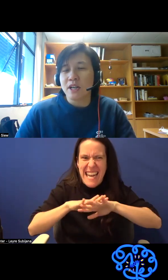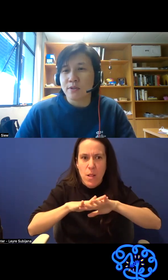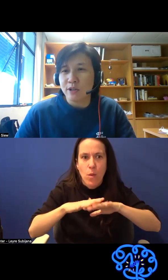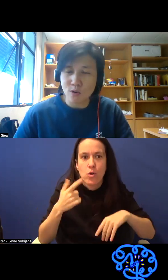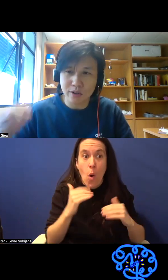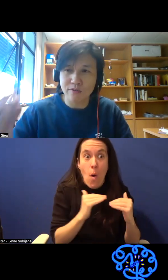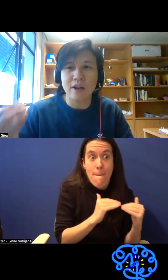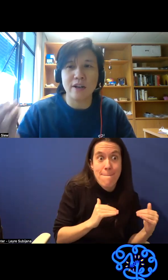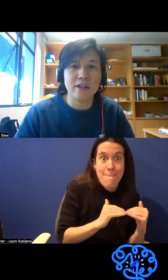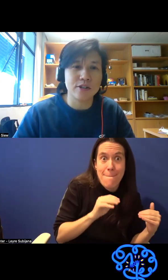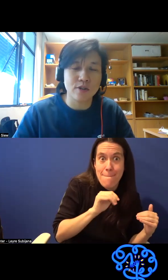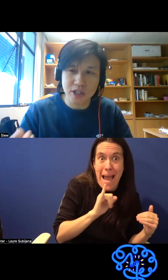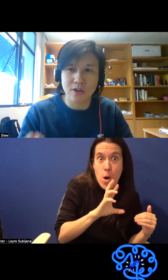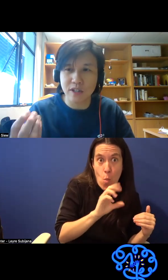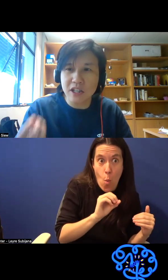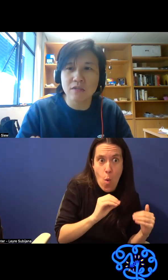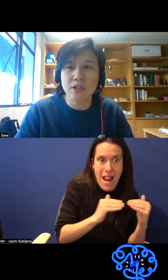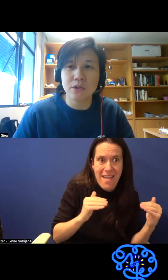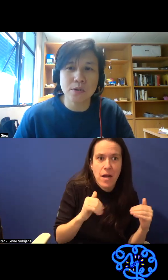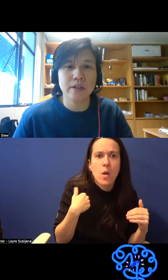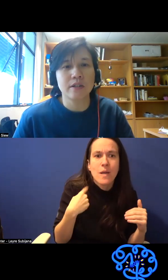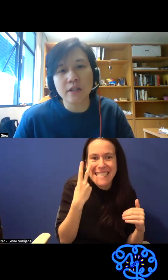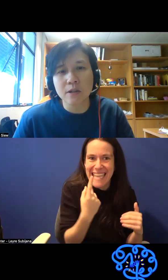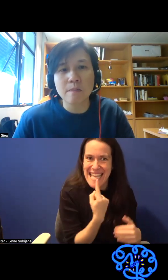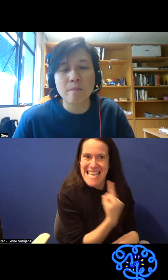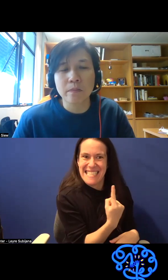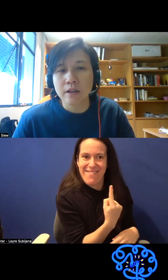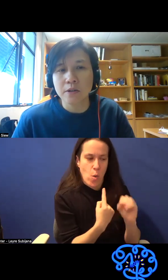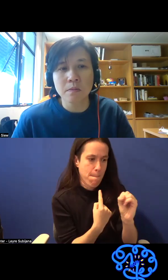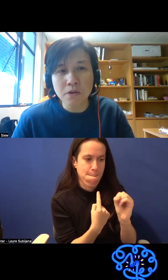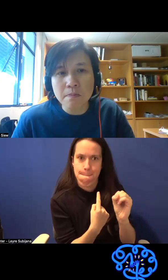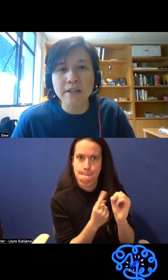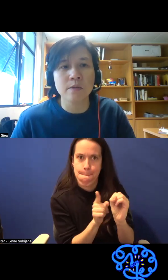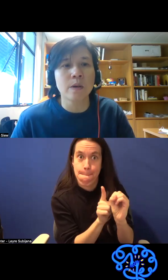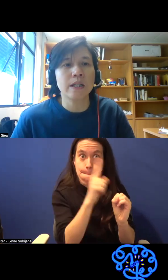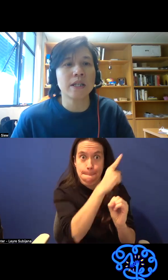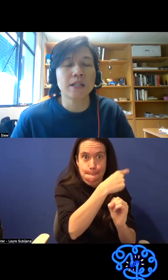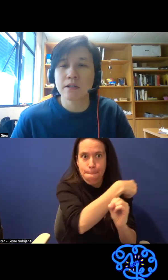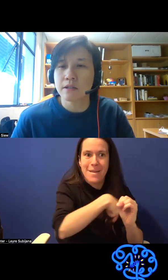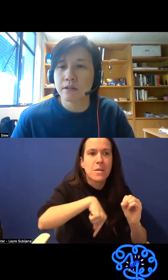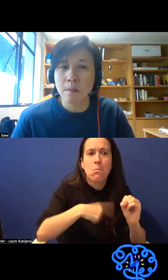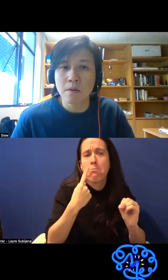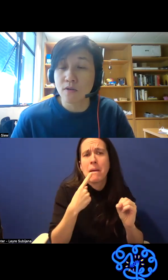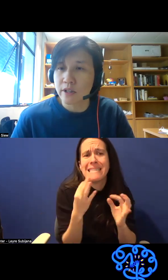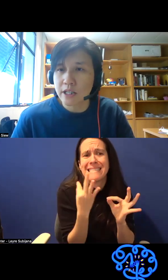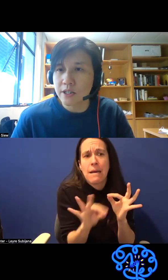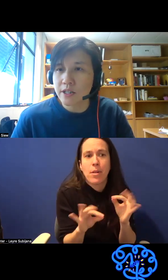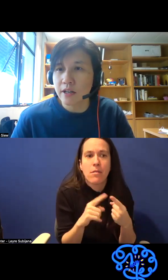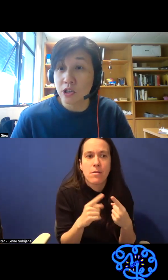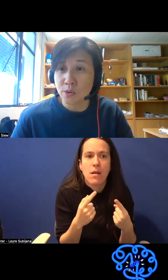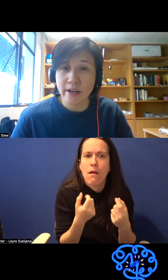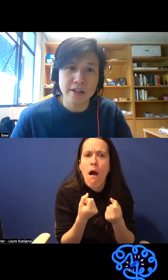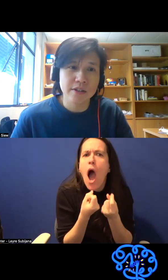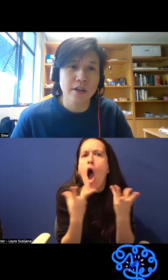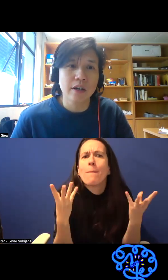measures, we are trying to quantify structure of the individual node in the system. And so the most basic one is the number of connections that